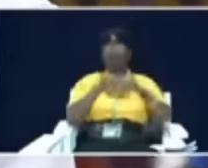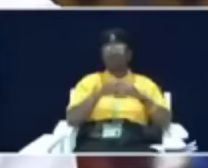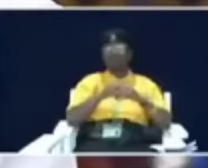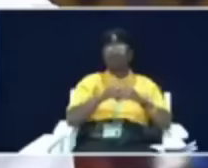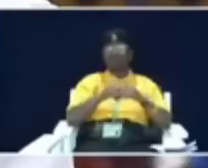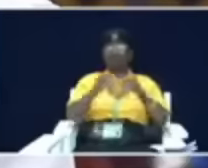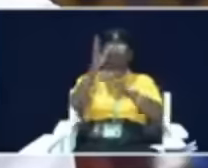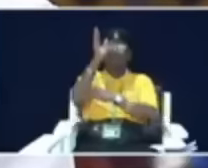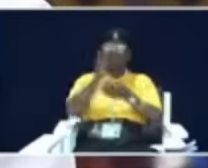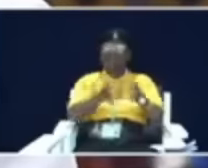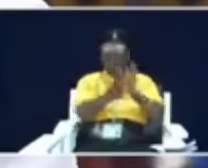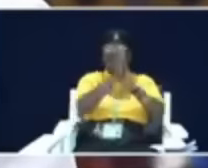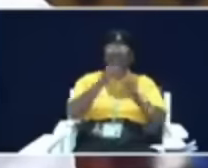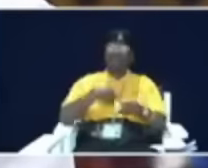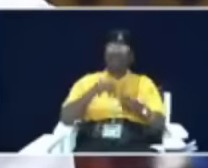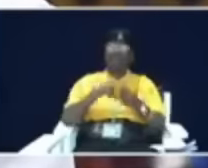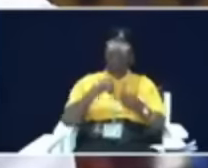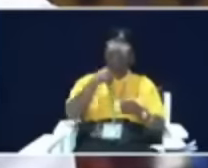Lord asked me to tell somebody,